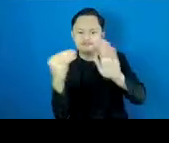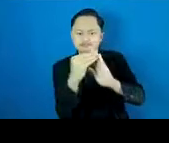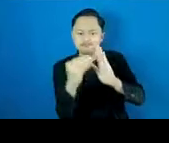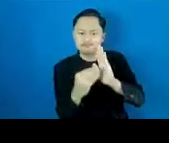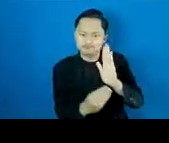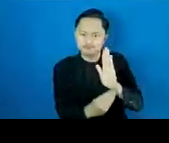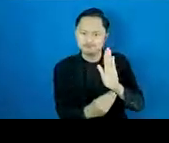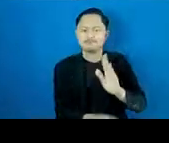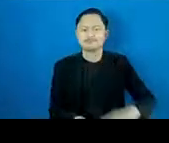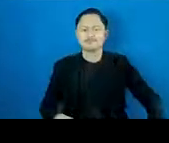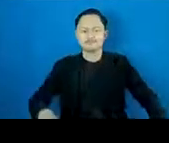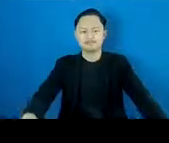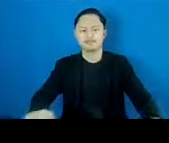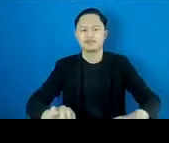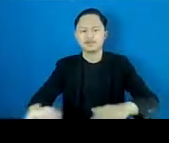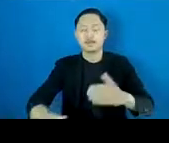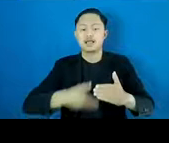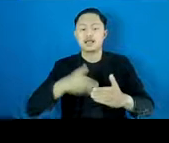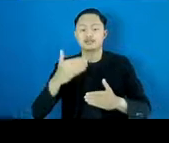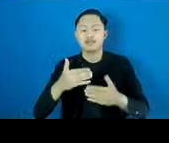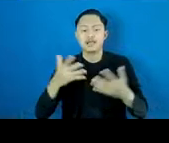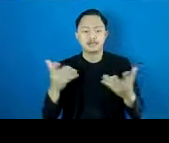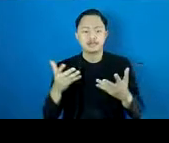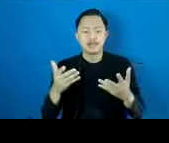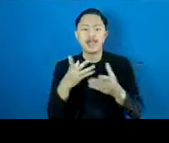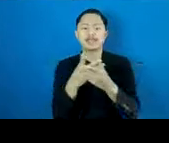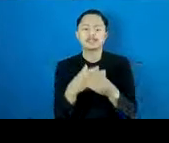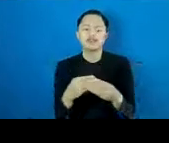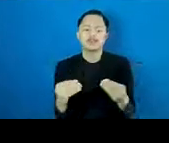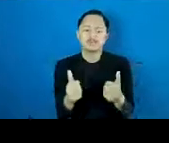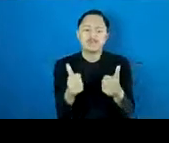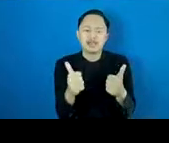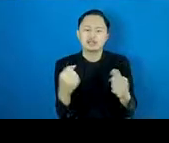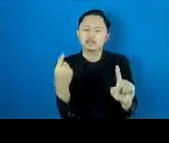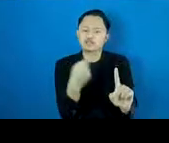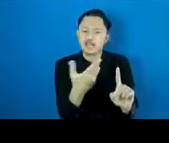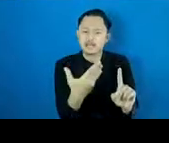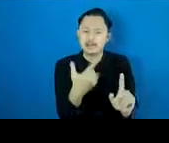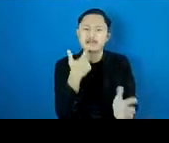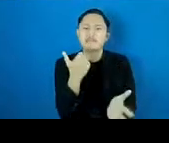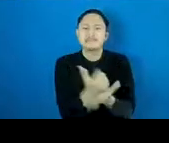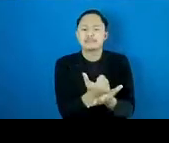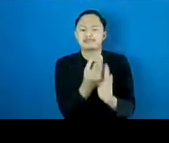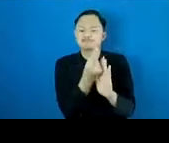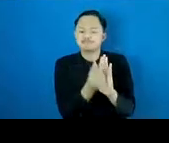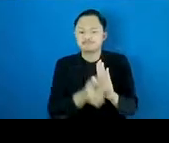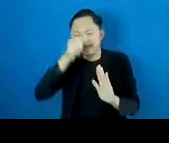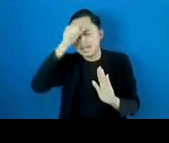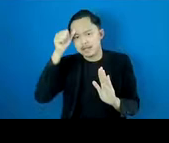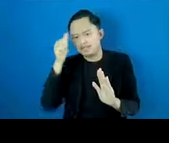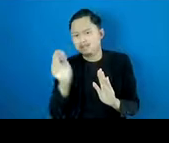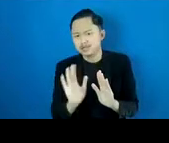done, and the most optimal solution to be found out based on the